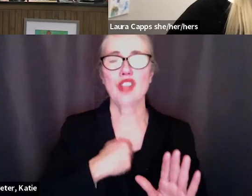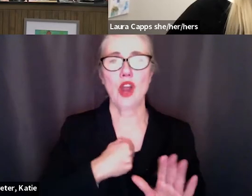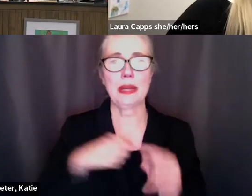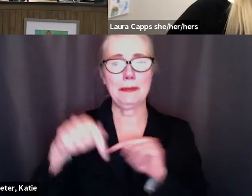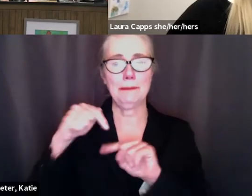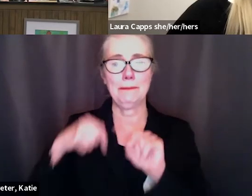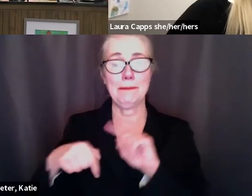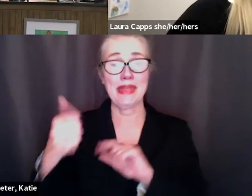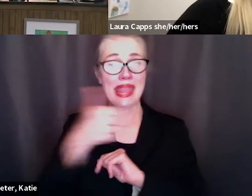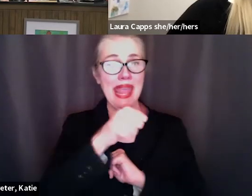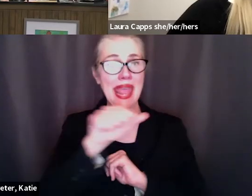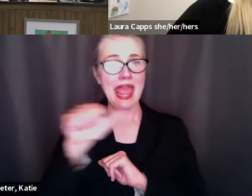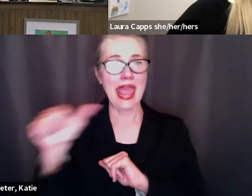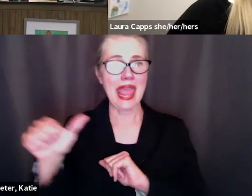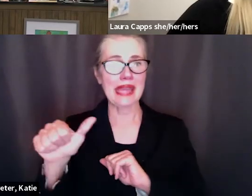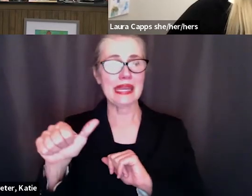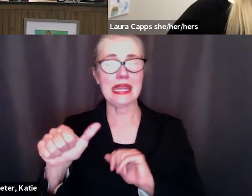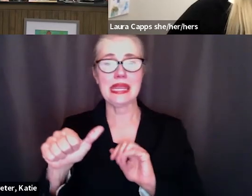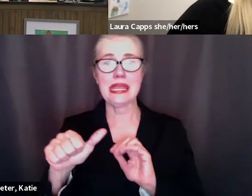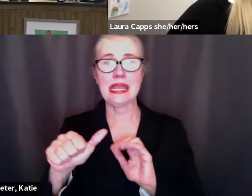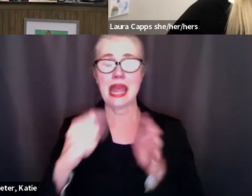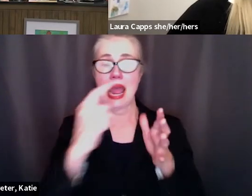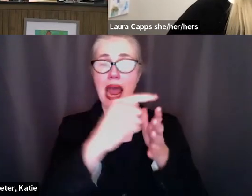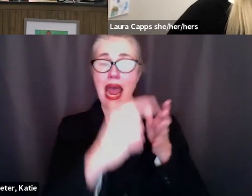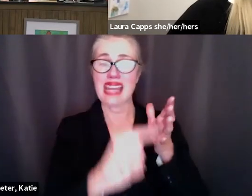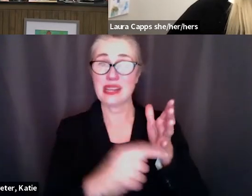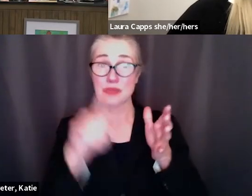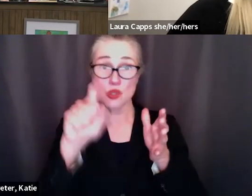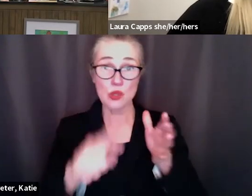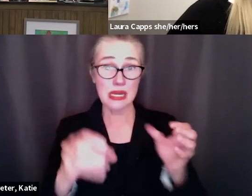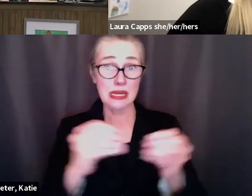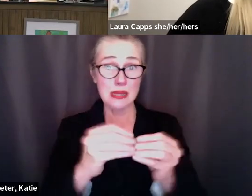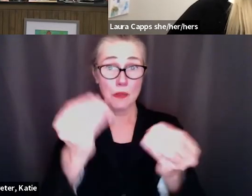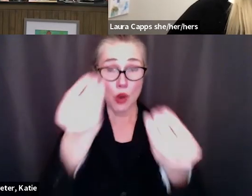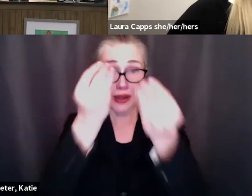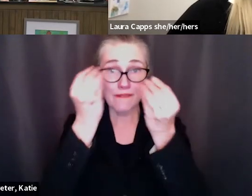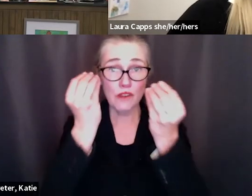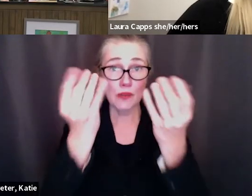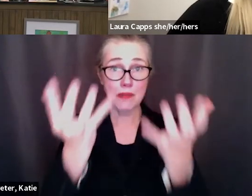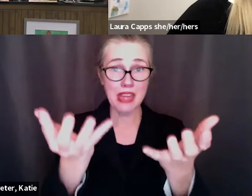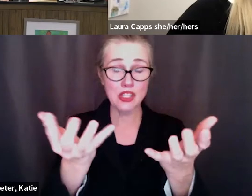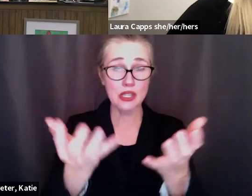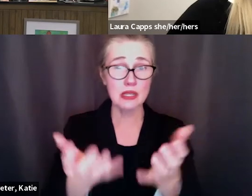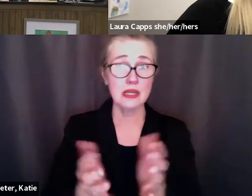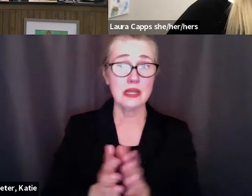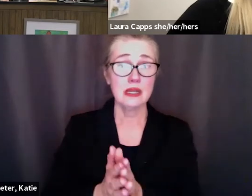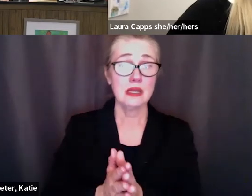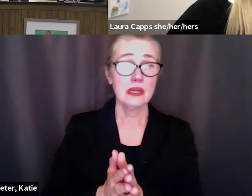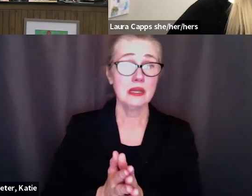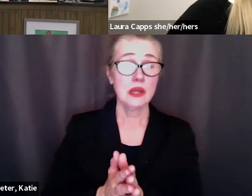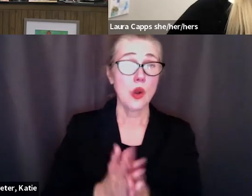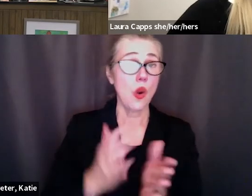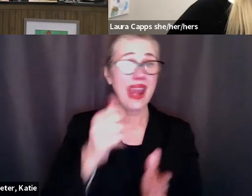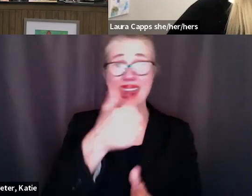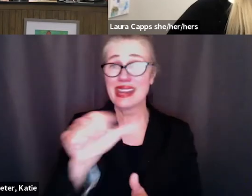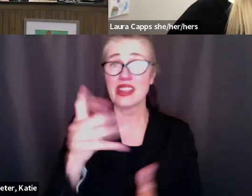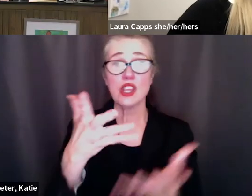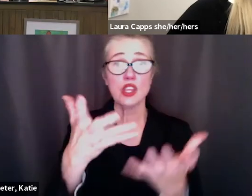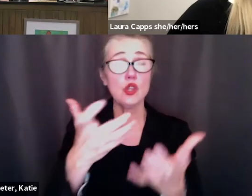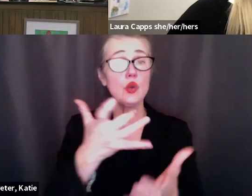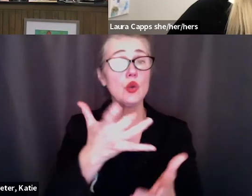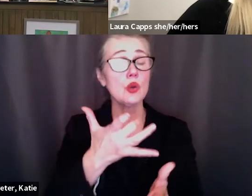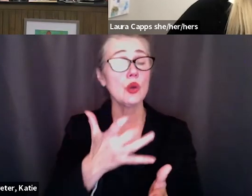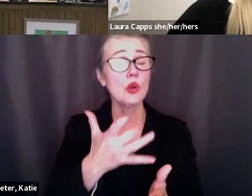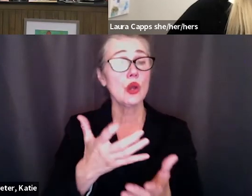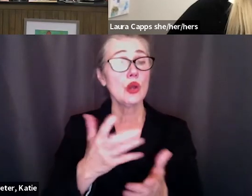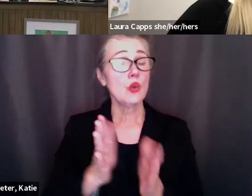are there any items that require more information or or that you would request to be pulled i just have